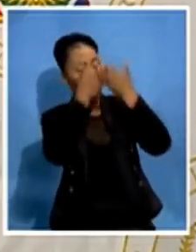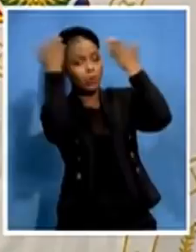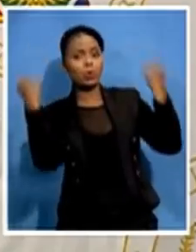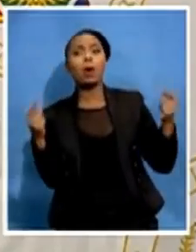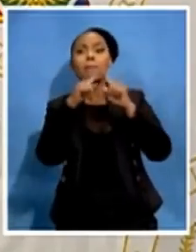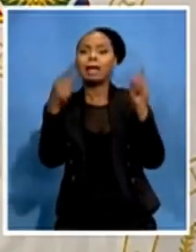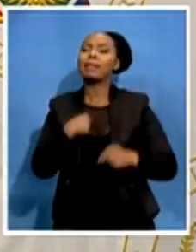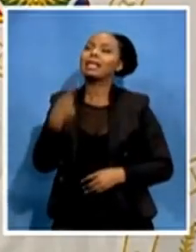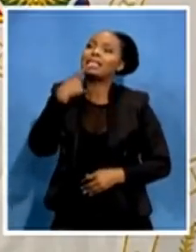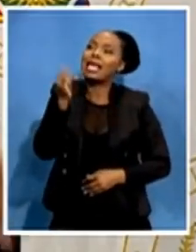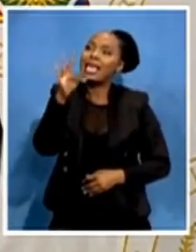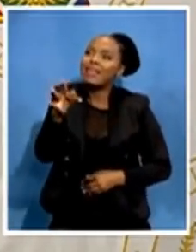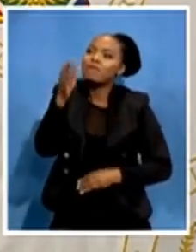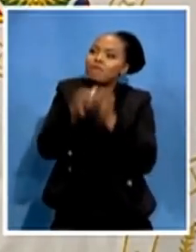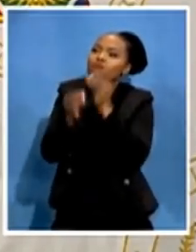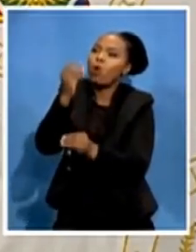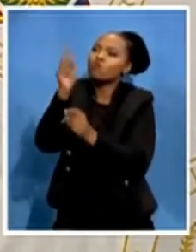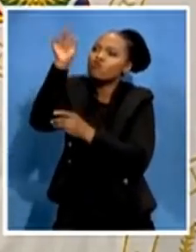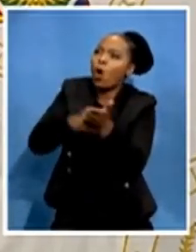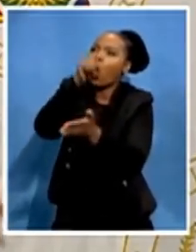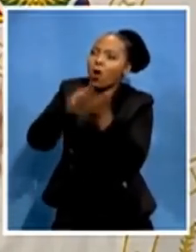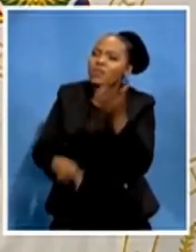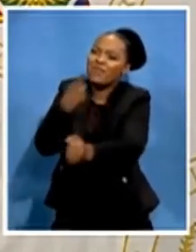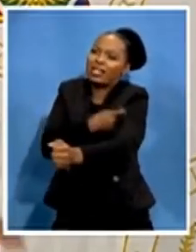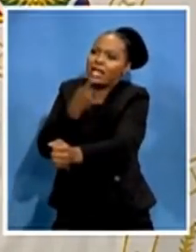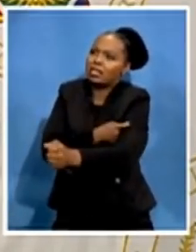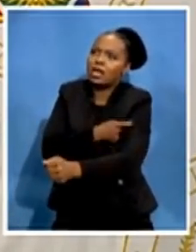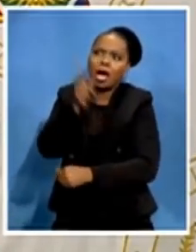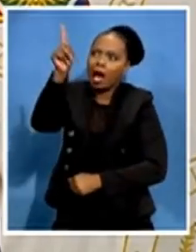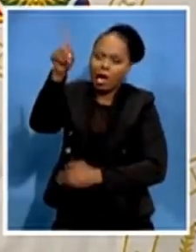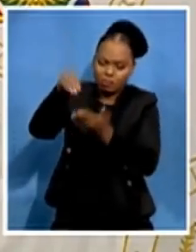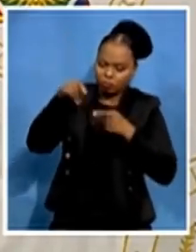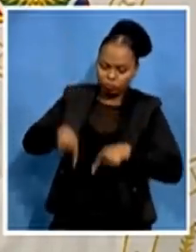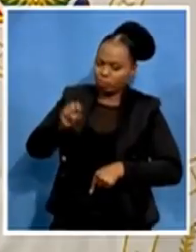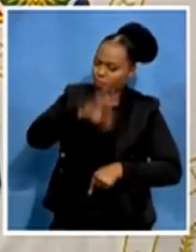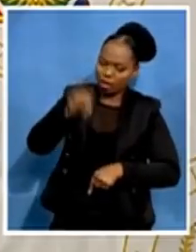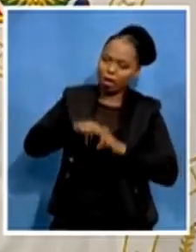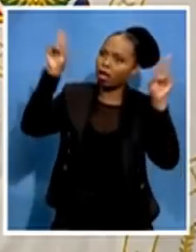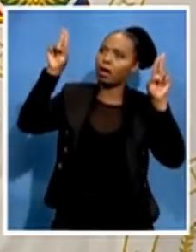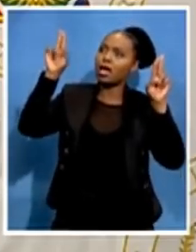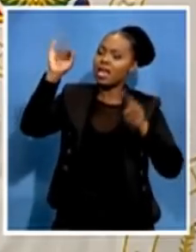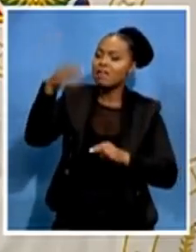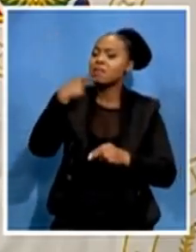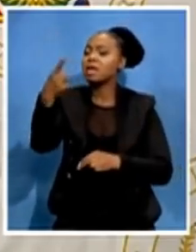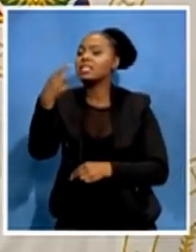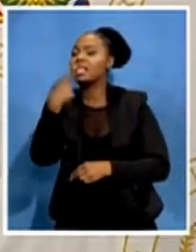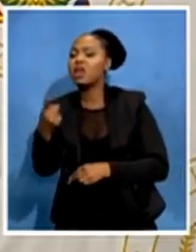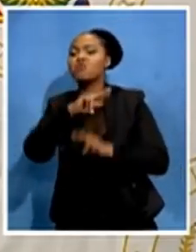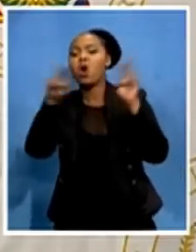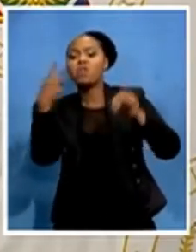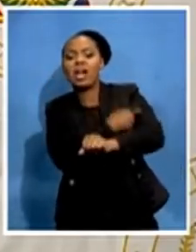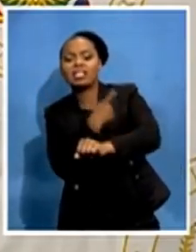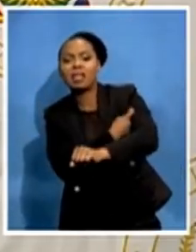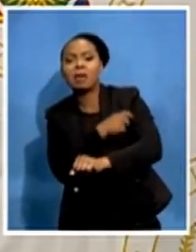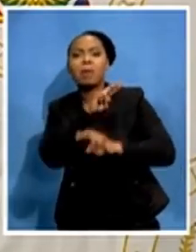must not see any light of day. And if anybody now wants to say no vaccination must never be prayed against, I must now be reported